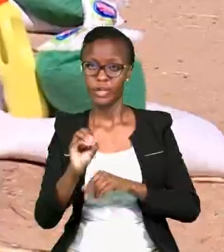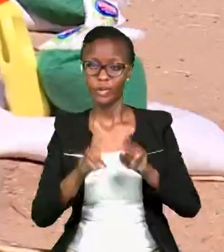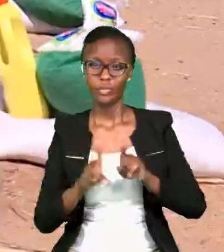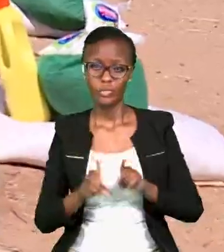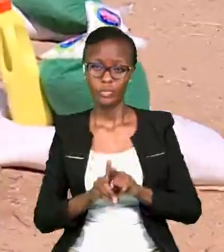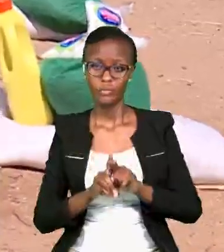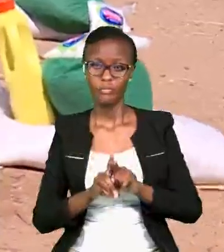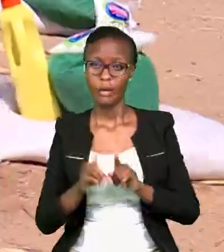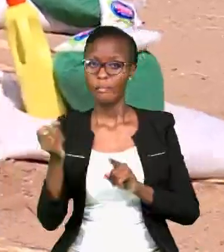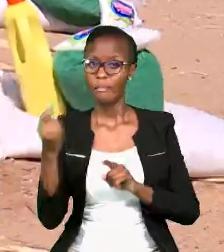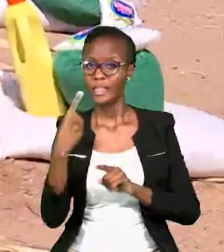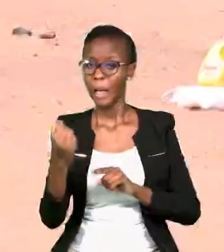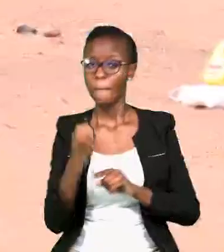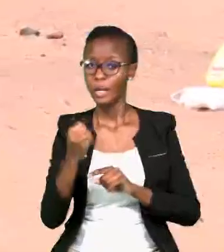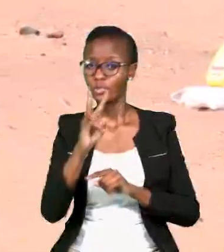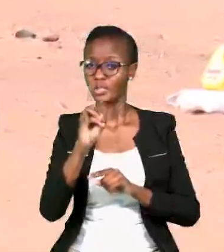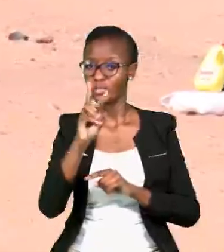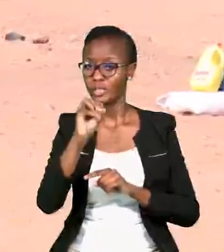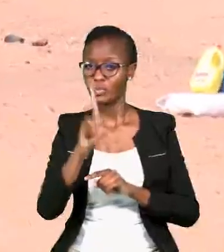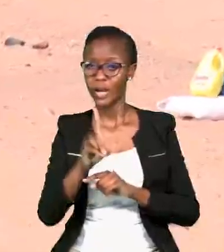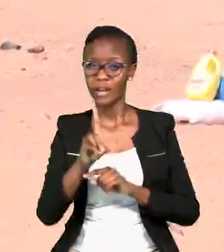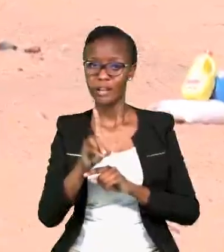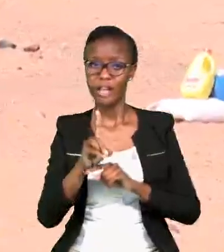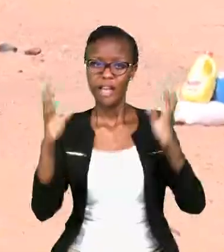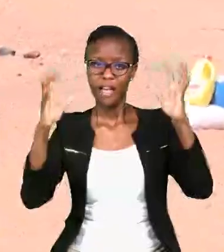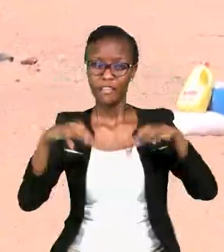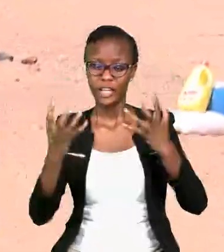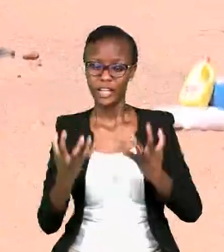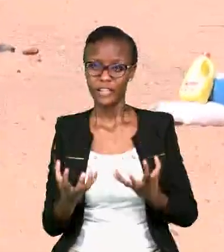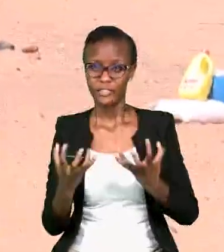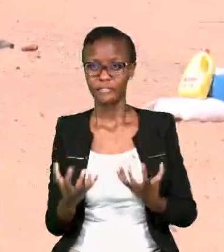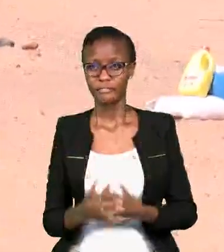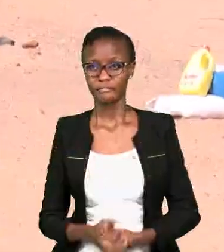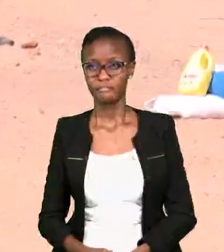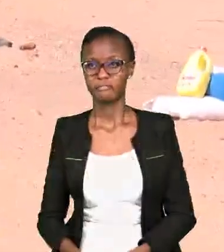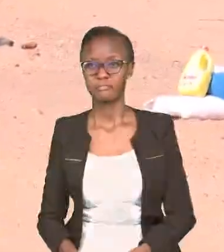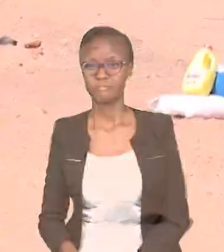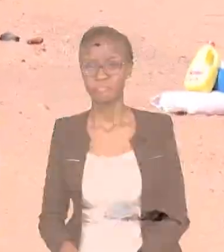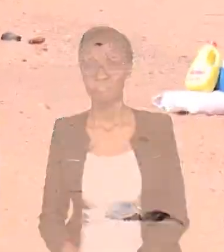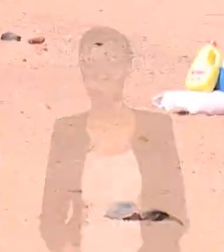2021 long rains. Emmanuel Terer, Switch TV.